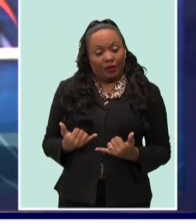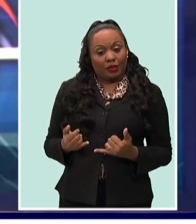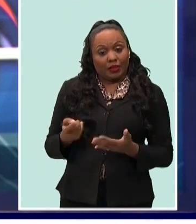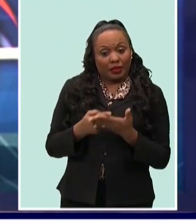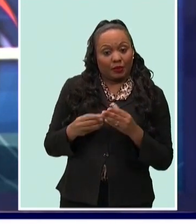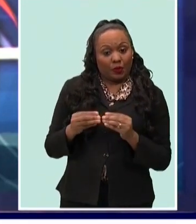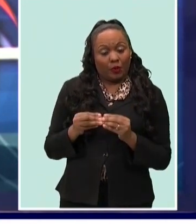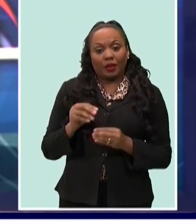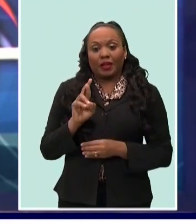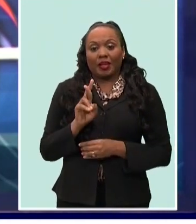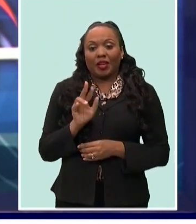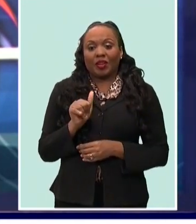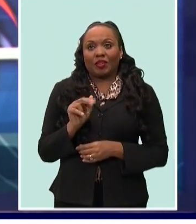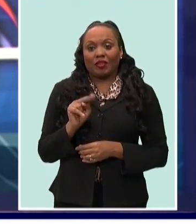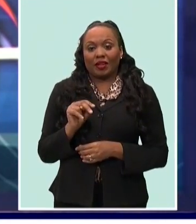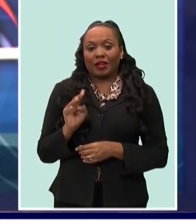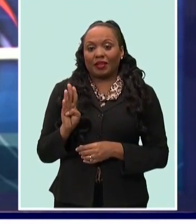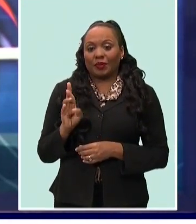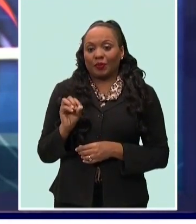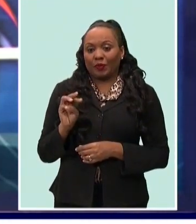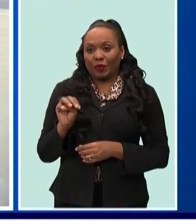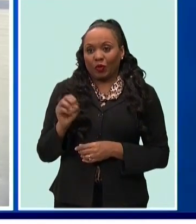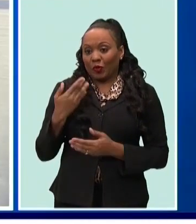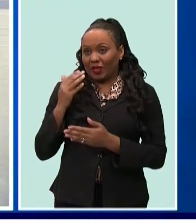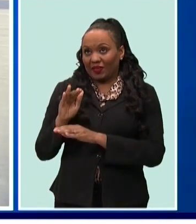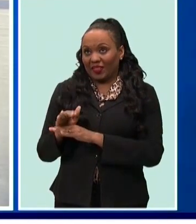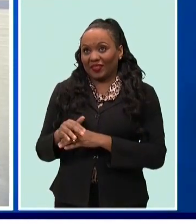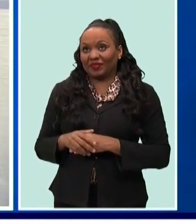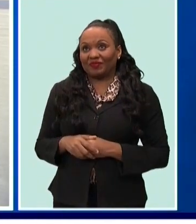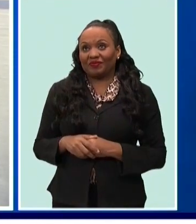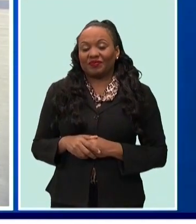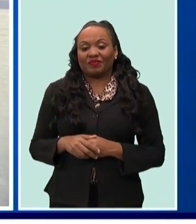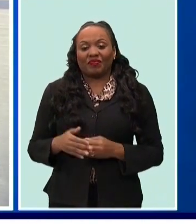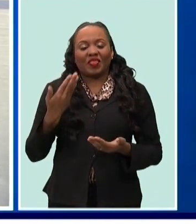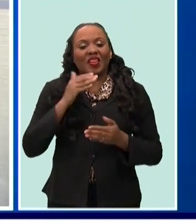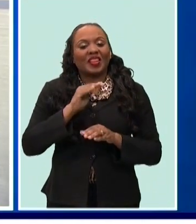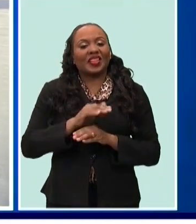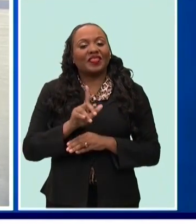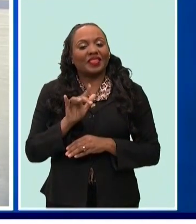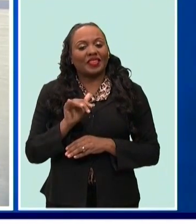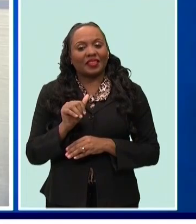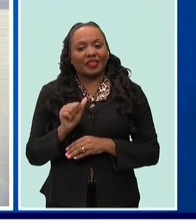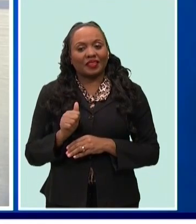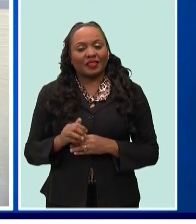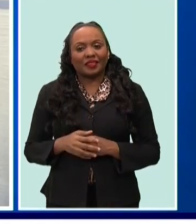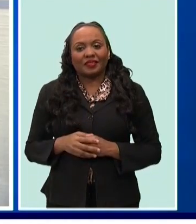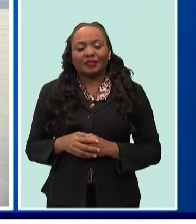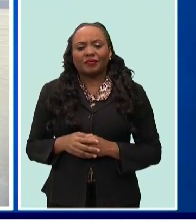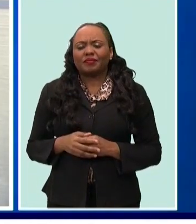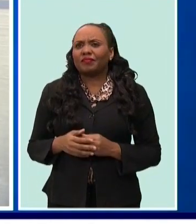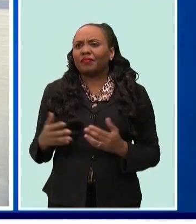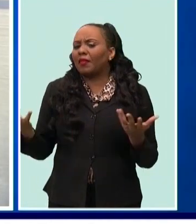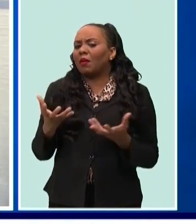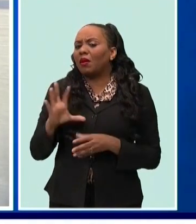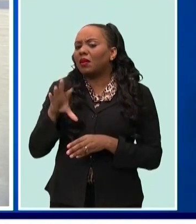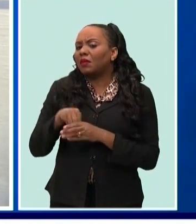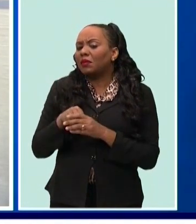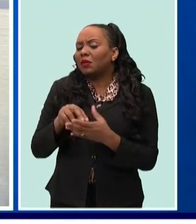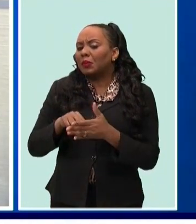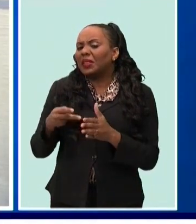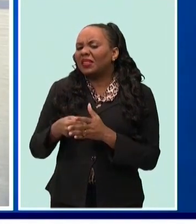about Kooiman is our Ryan Broom. Good evening, Ryan. Good evening, Lisa. Good evening, viewers. And what does this investment mean for Barbados in